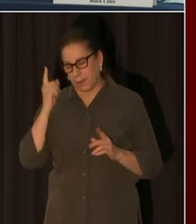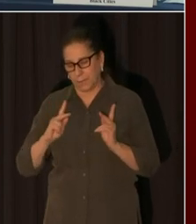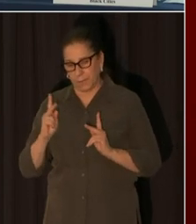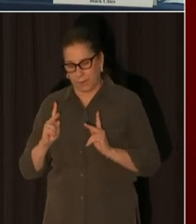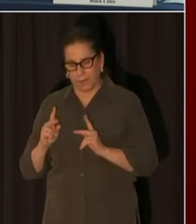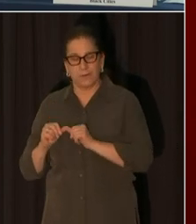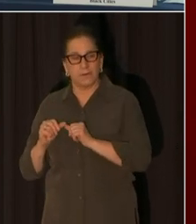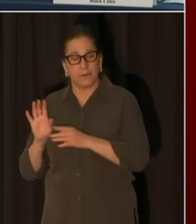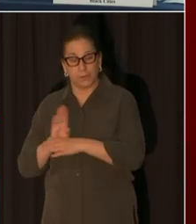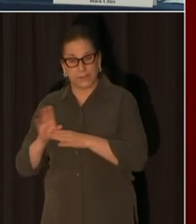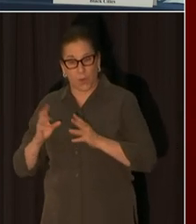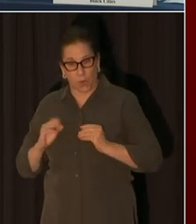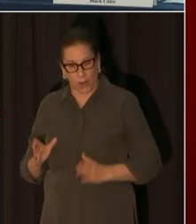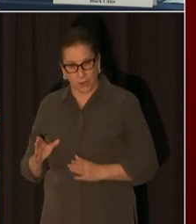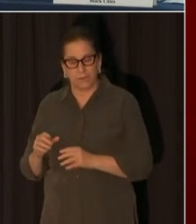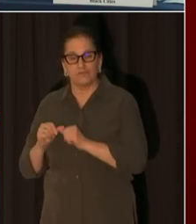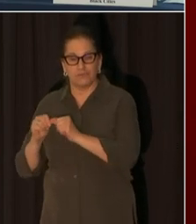data.